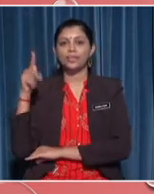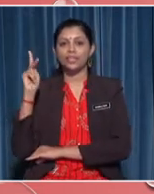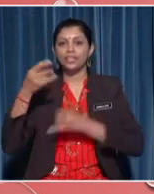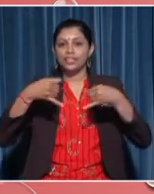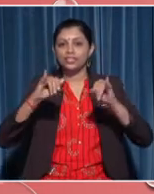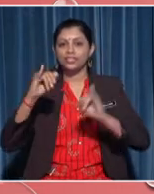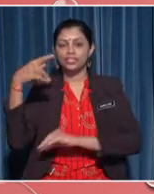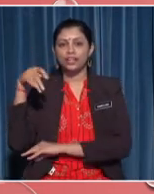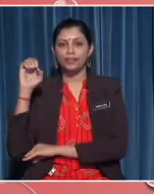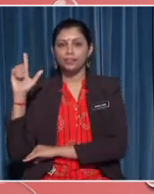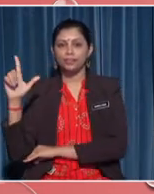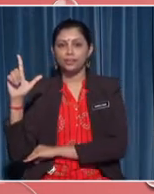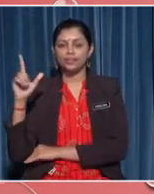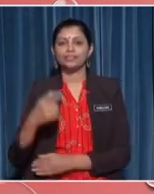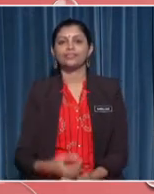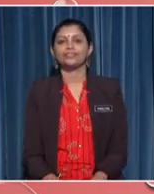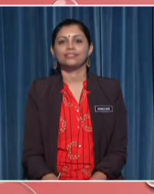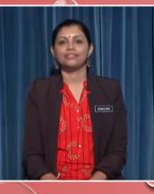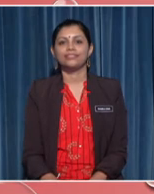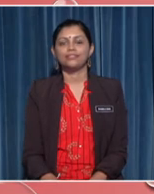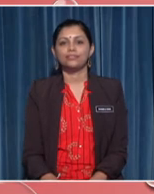SKPK Jalan Pil.